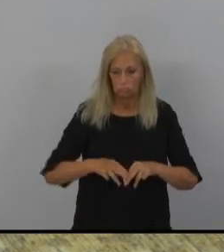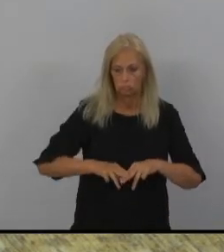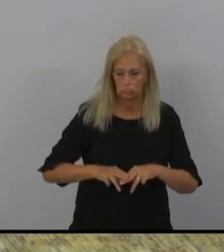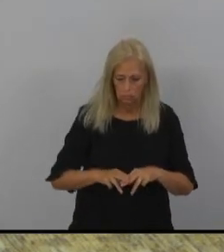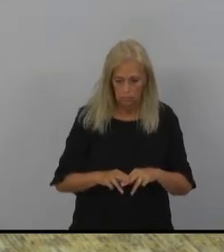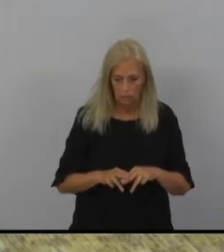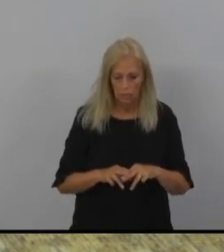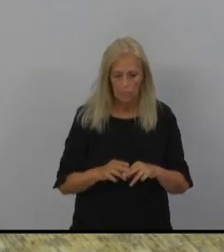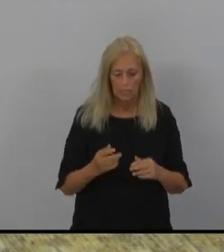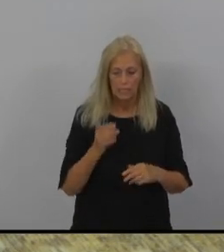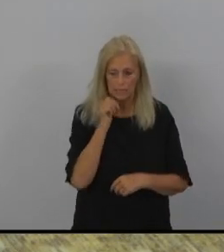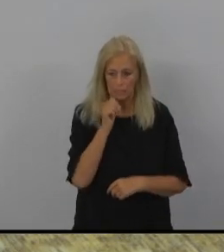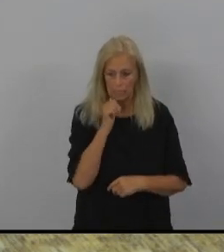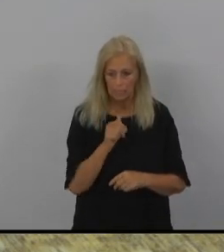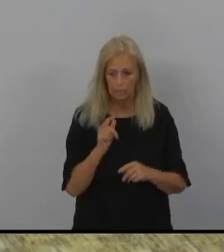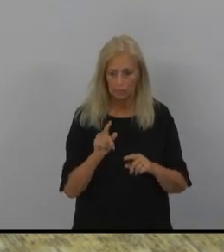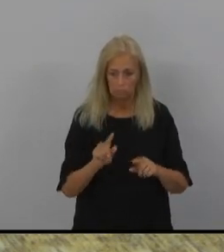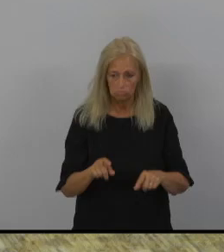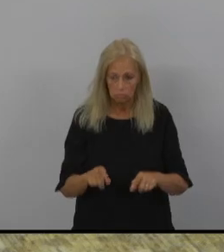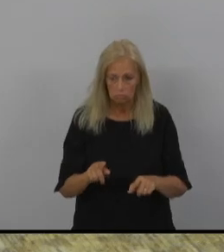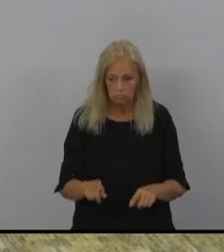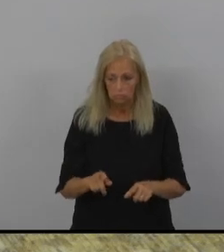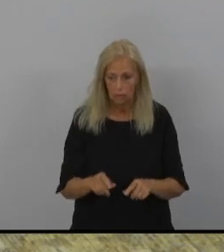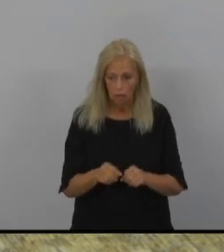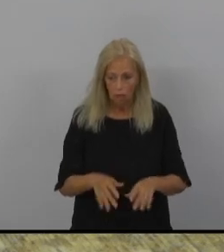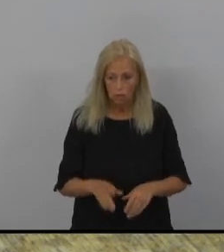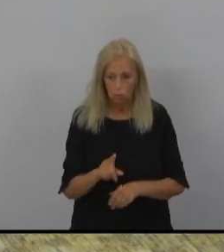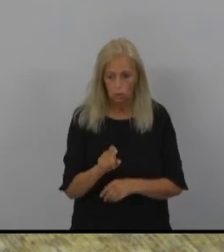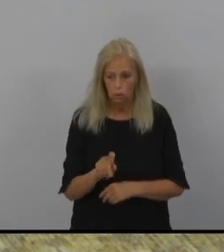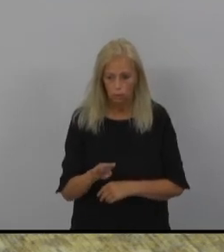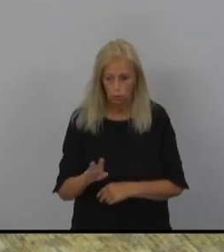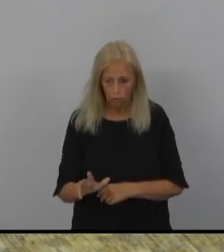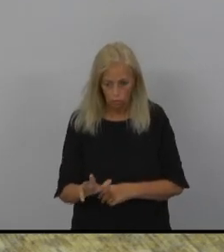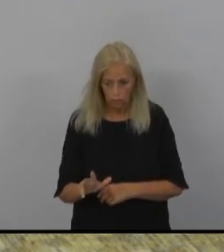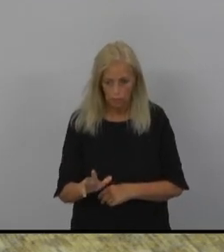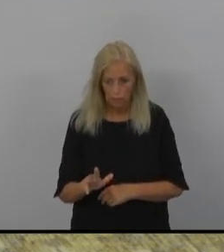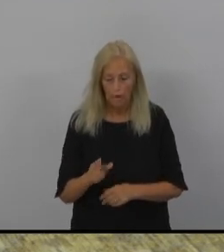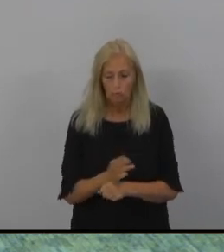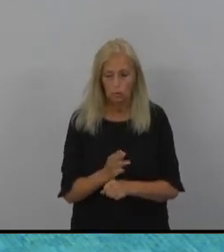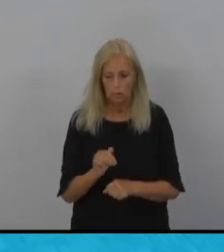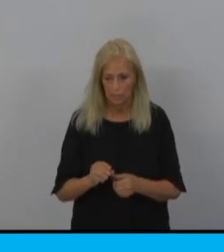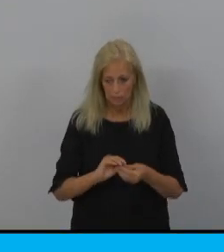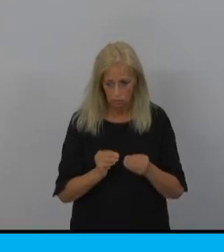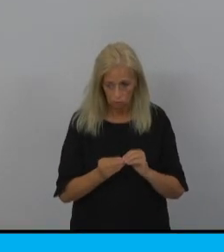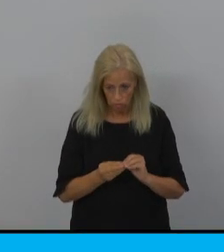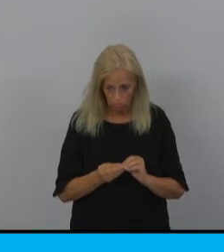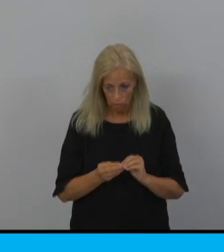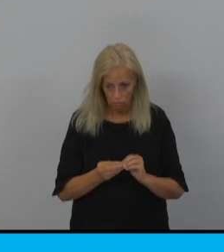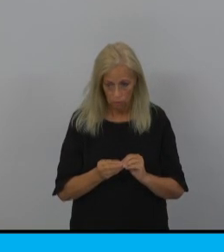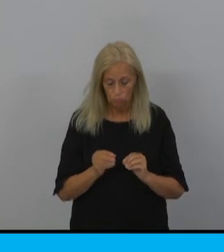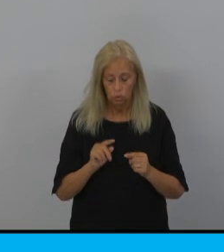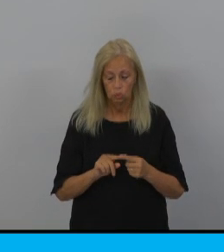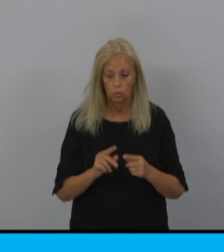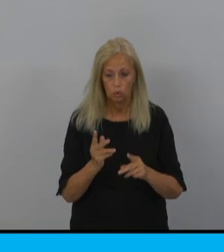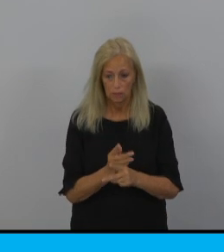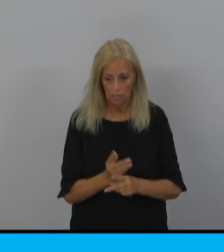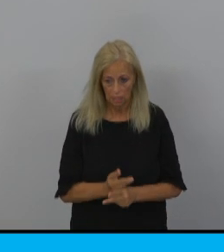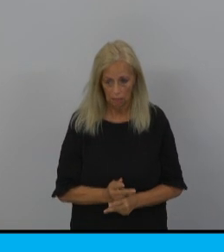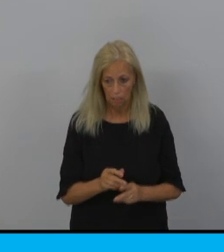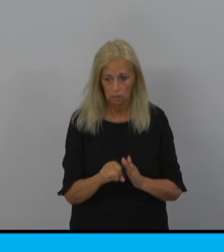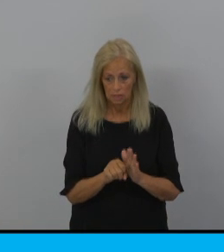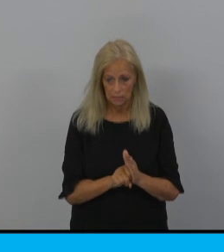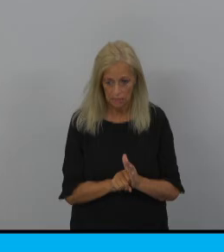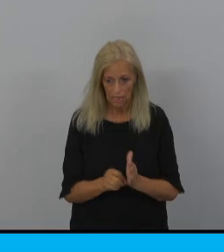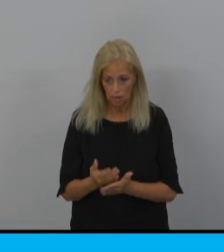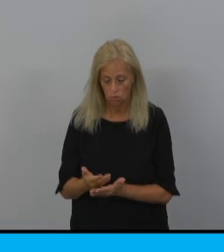projected average daily attendance, there was a loss of 143, and that's the number I'm using to calculate our state